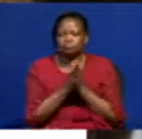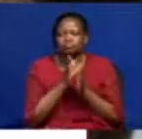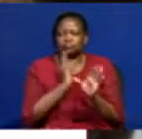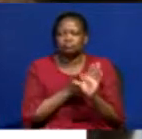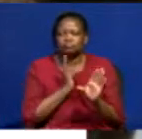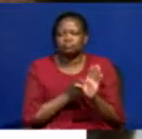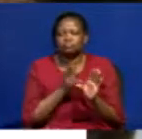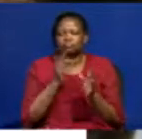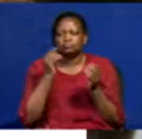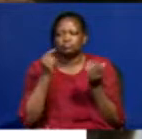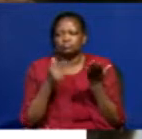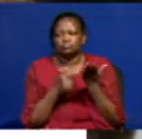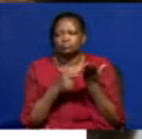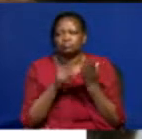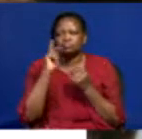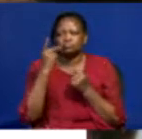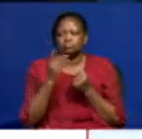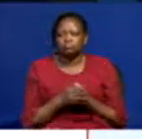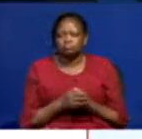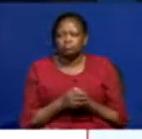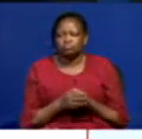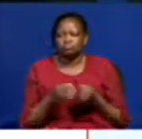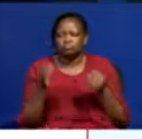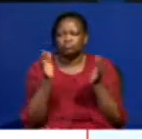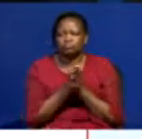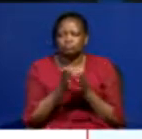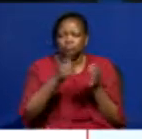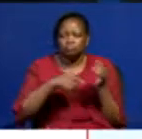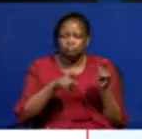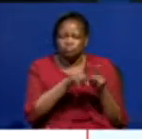participation in ICT in Kenya, and we